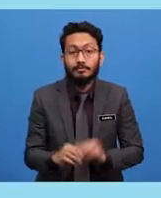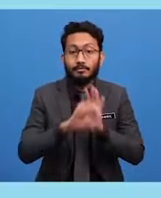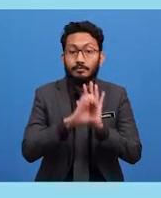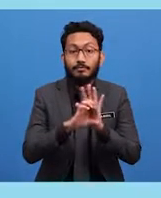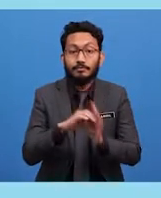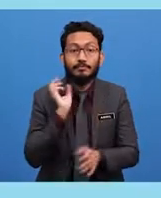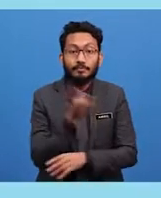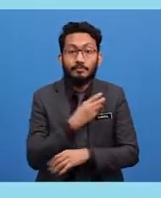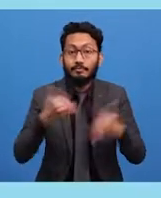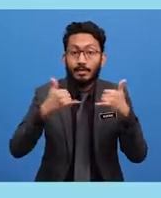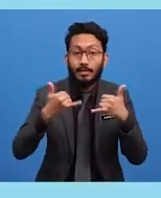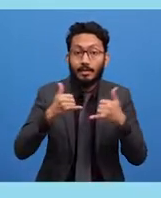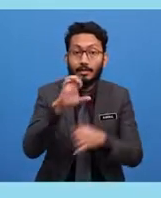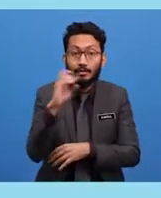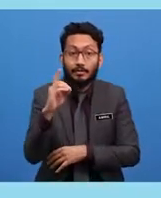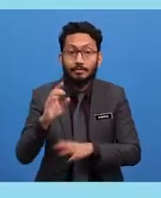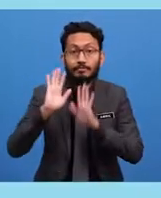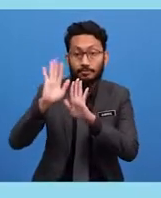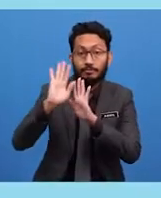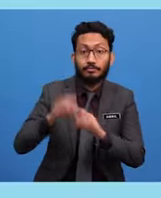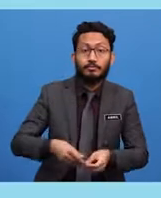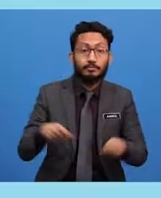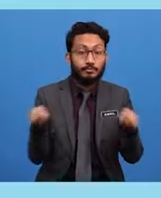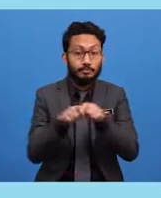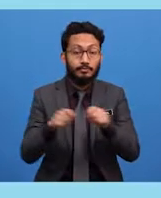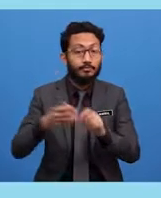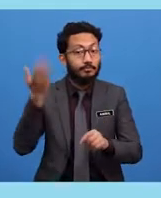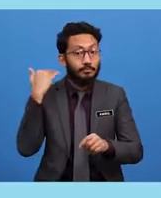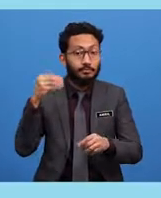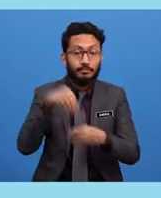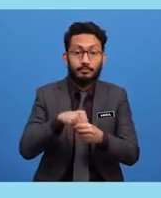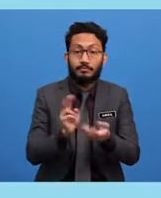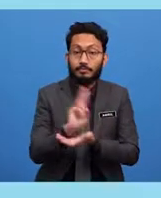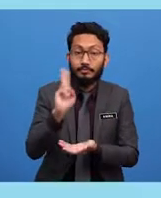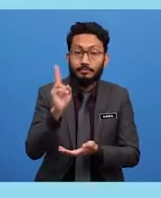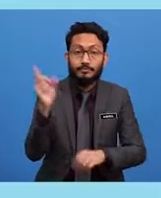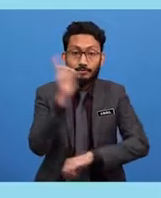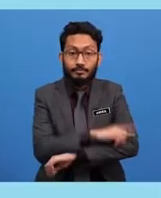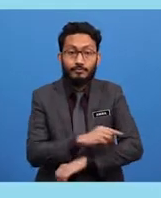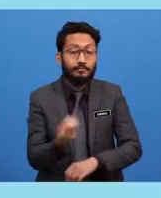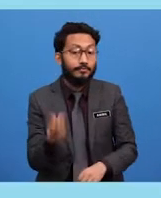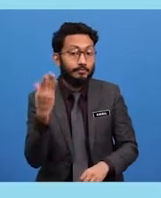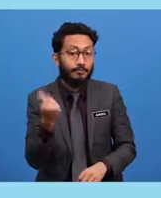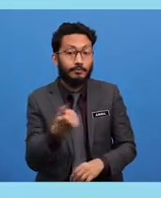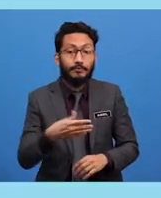played volleyball together back in our university days few years ago.